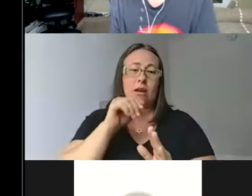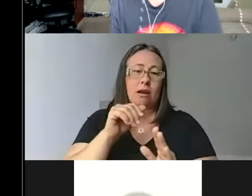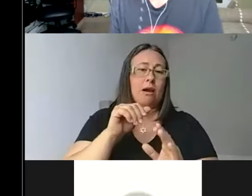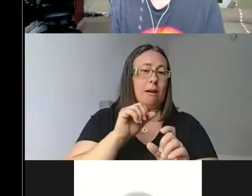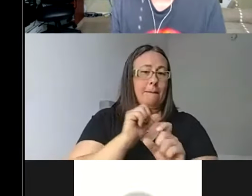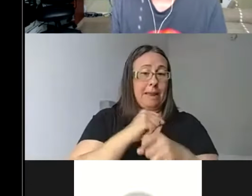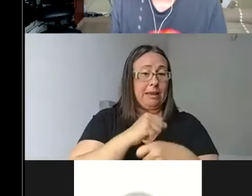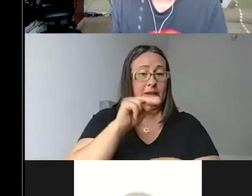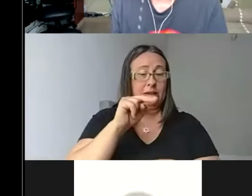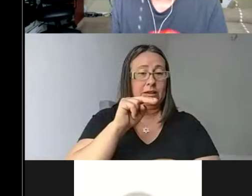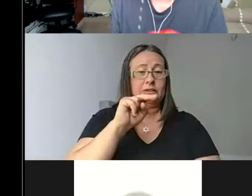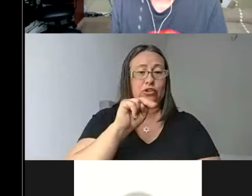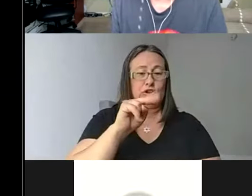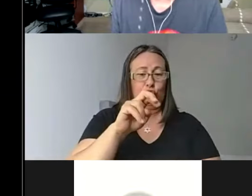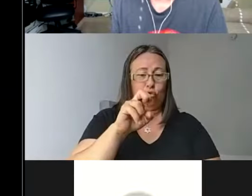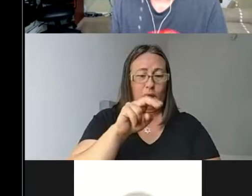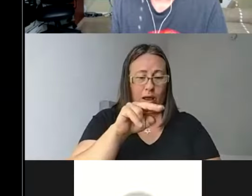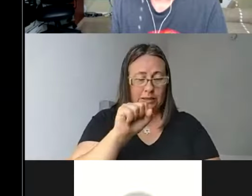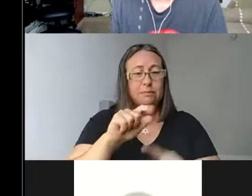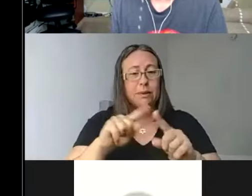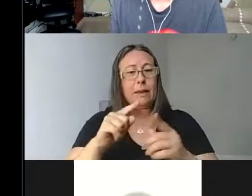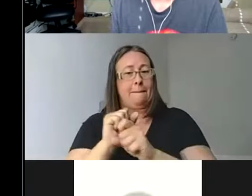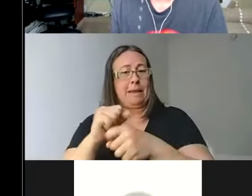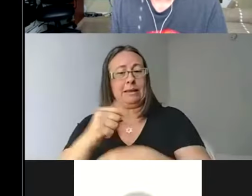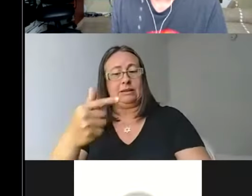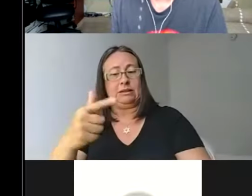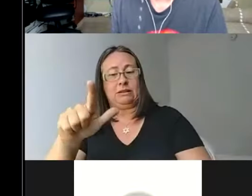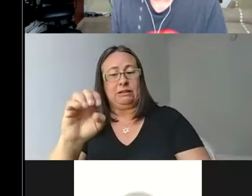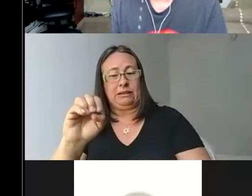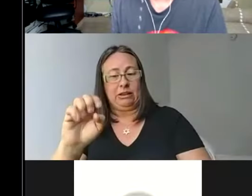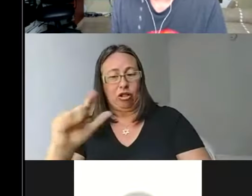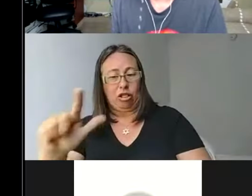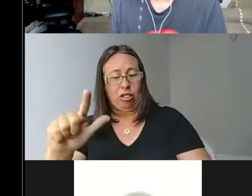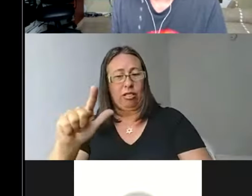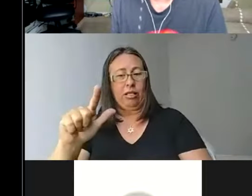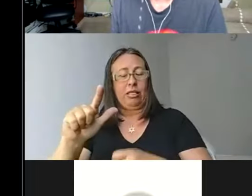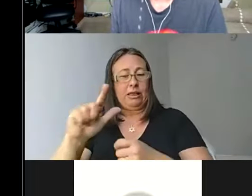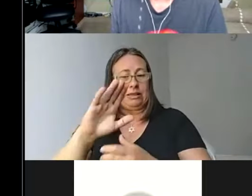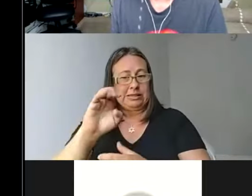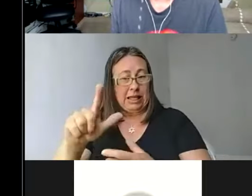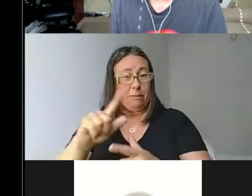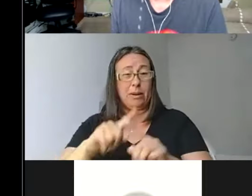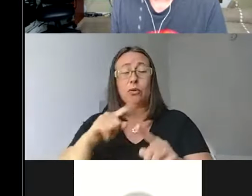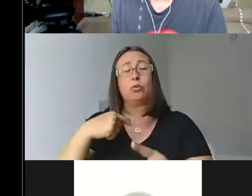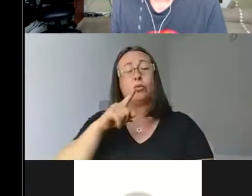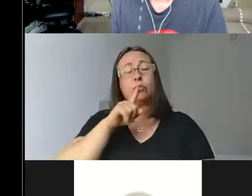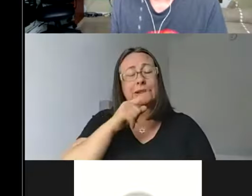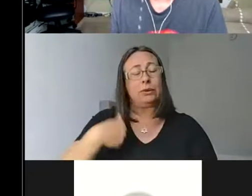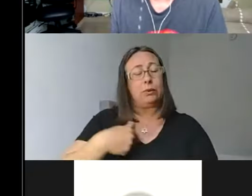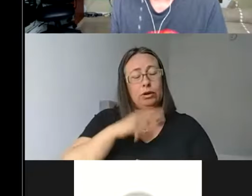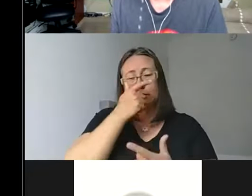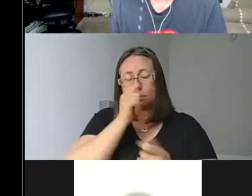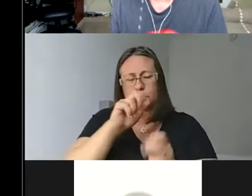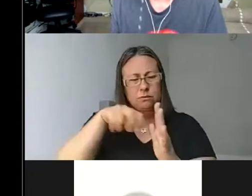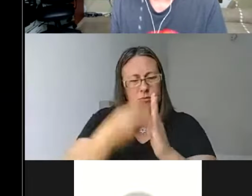all oligodendrocytes and astrocytes, so glial cells. We're really interested in this transition period because this is a period where some